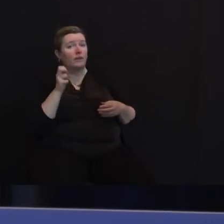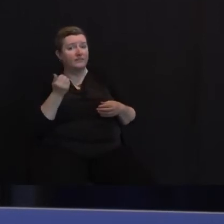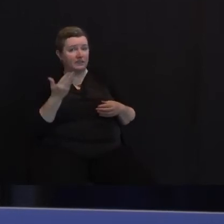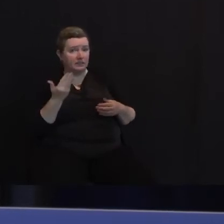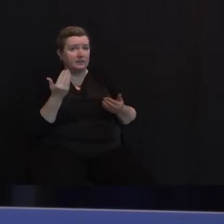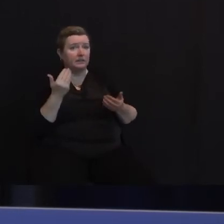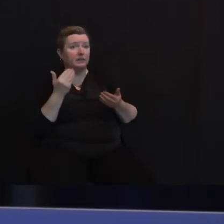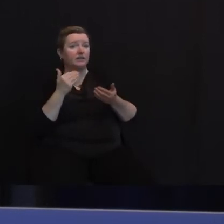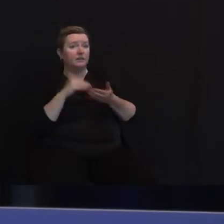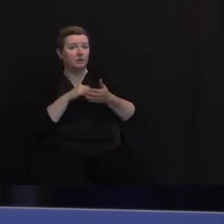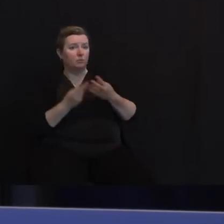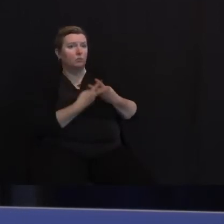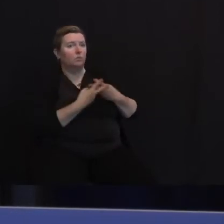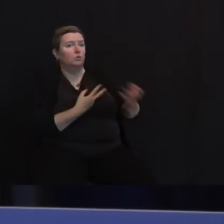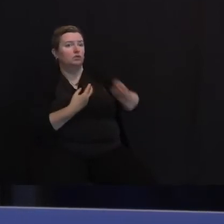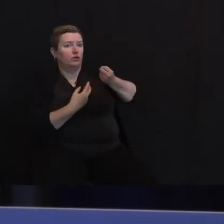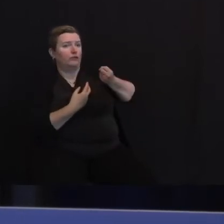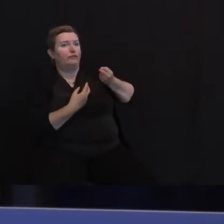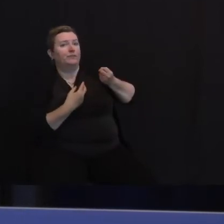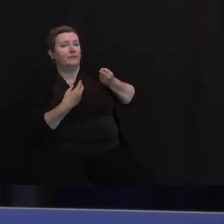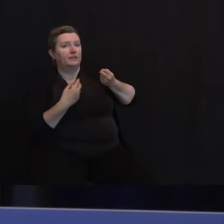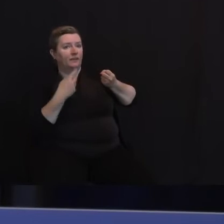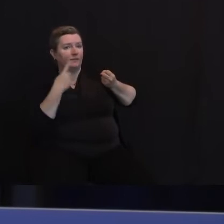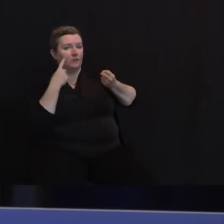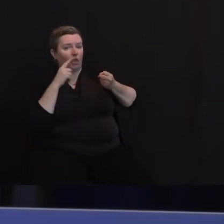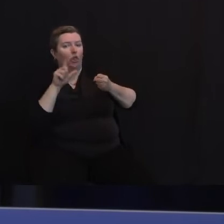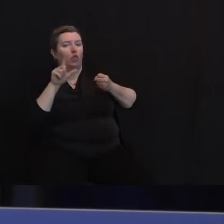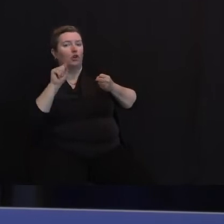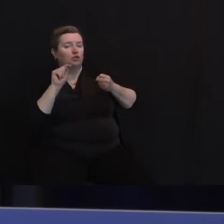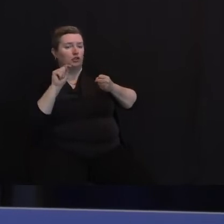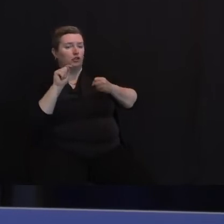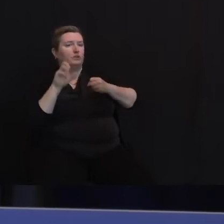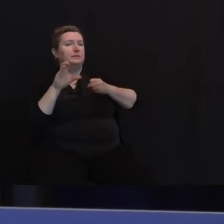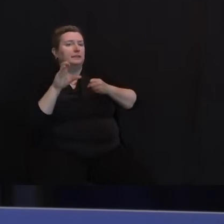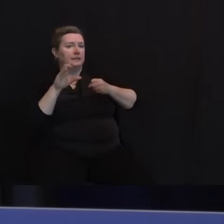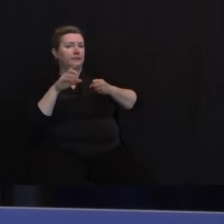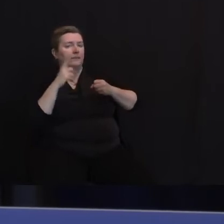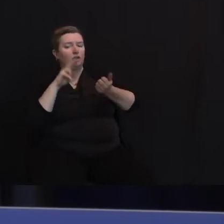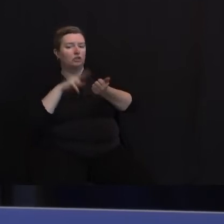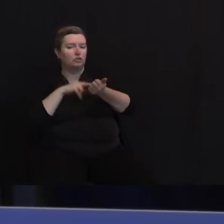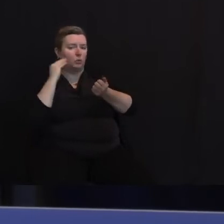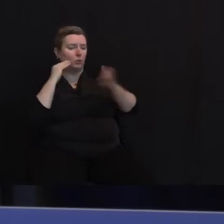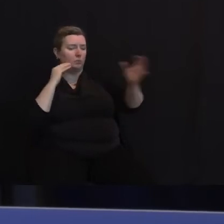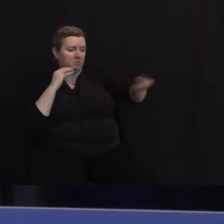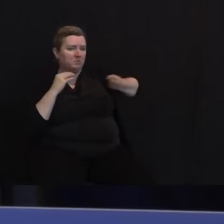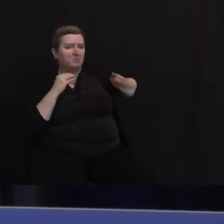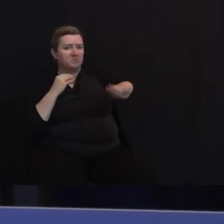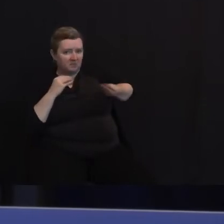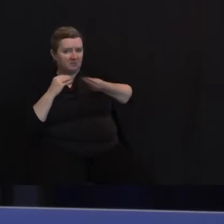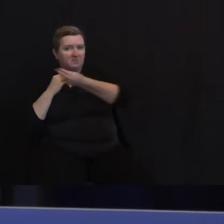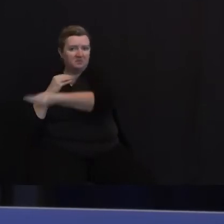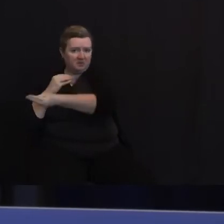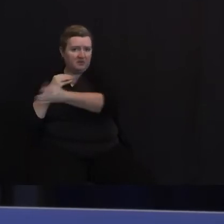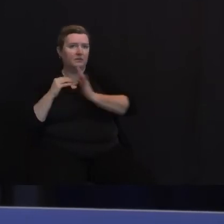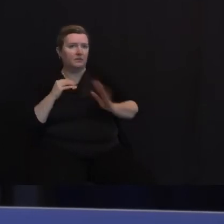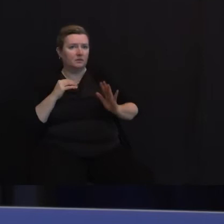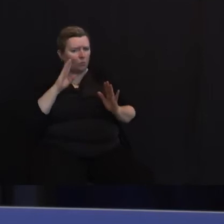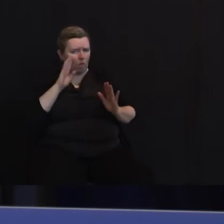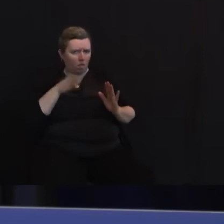long-term care. So there are doses for long-term care. They will get their vaccinations. It's